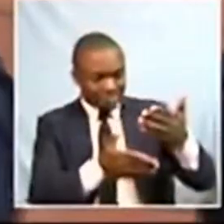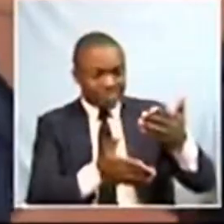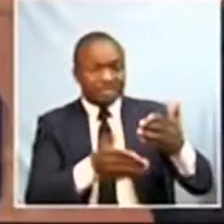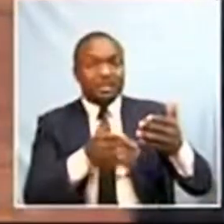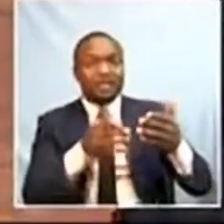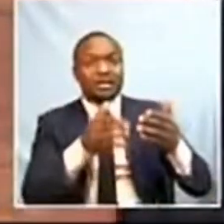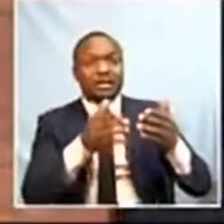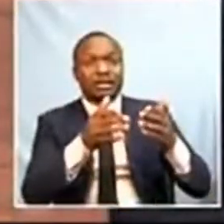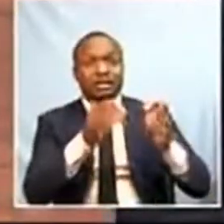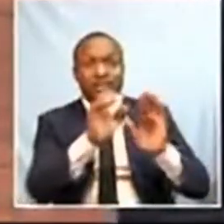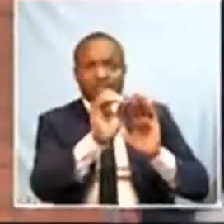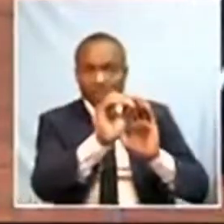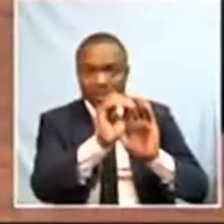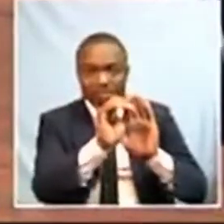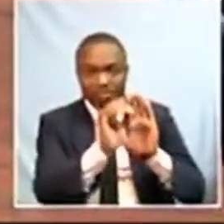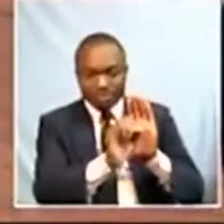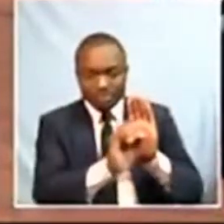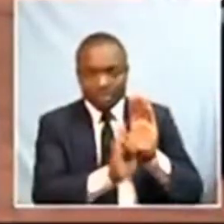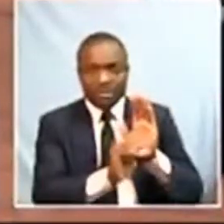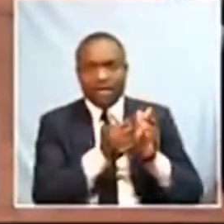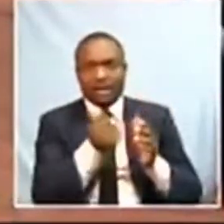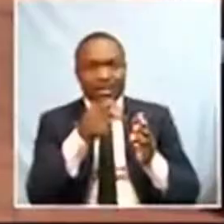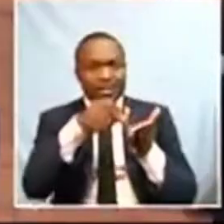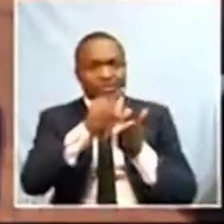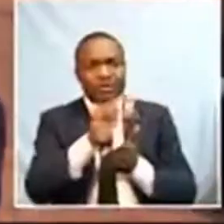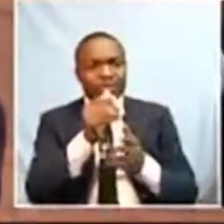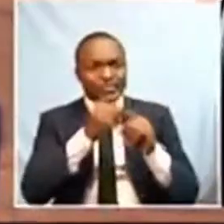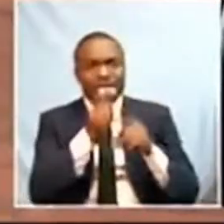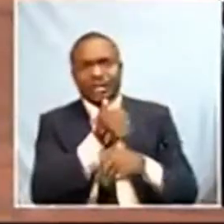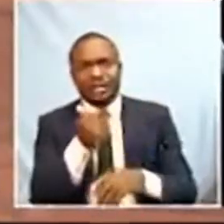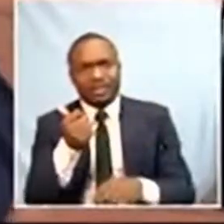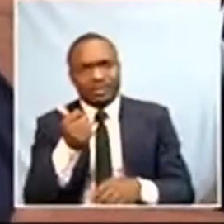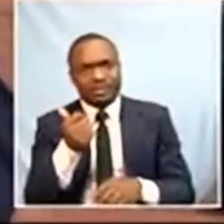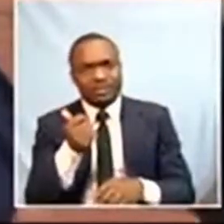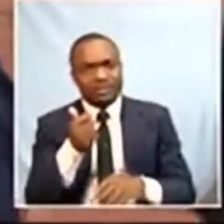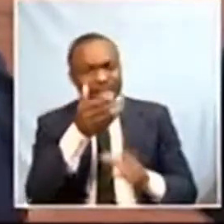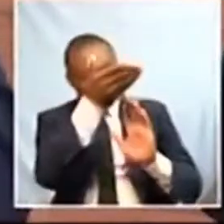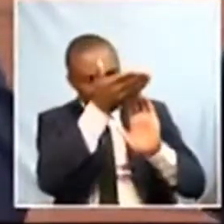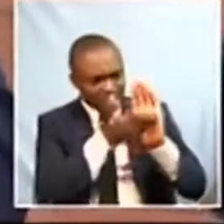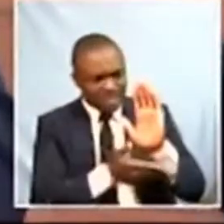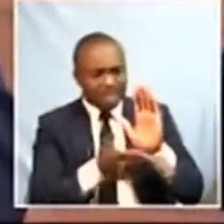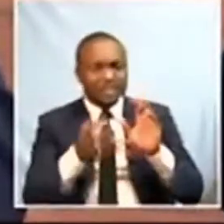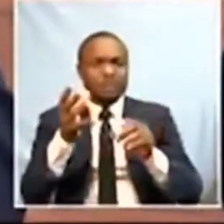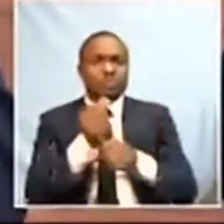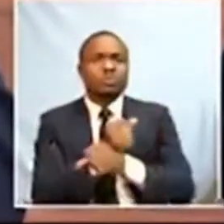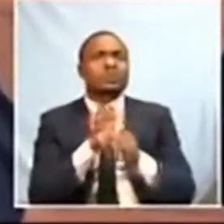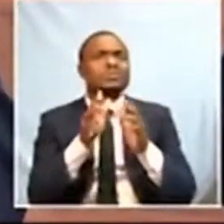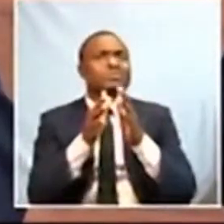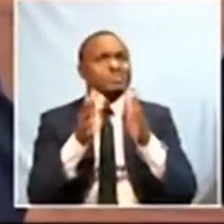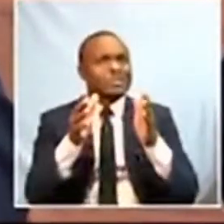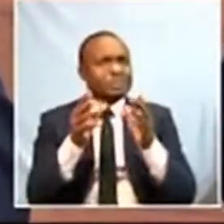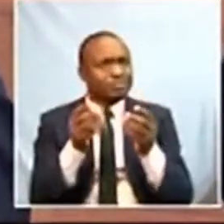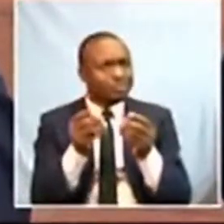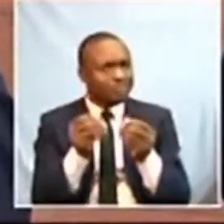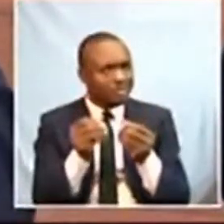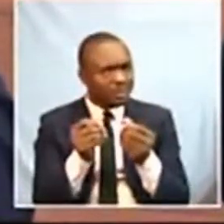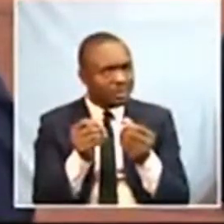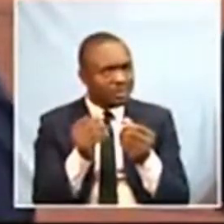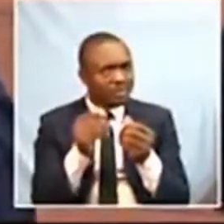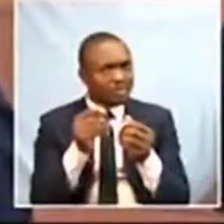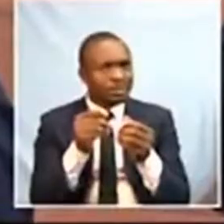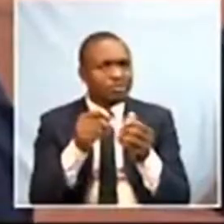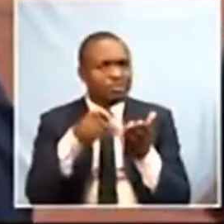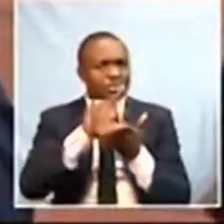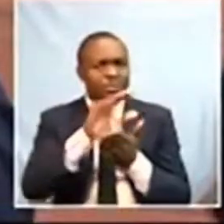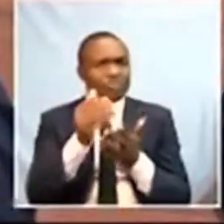new, others have made at least 1 or 2 payments, but the rest of these got a lot of money. They've not made